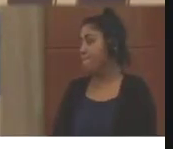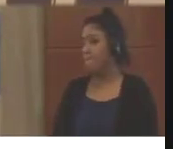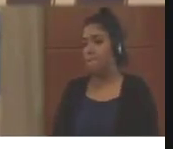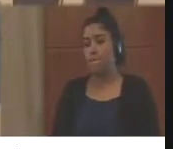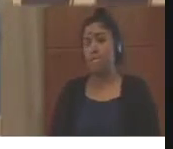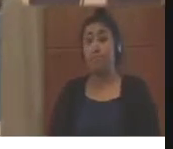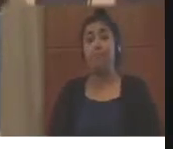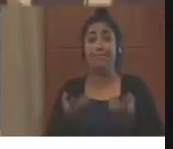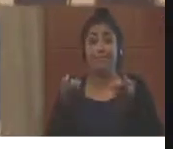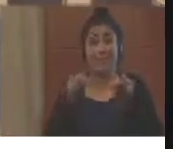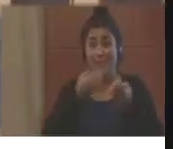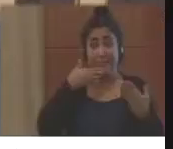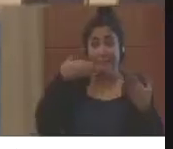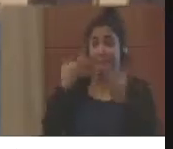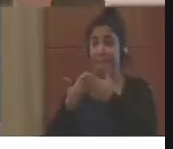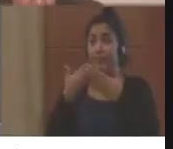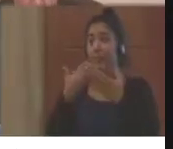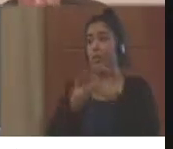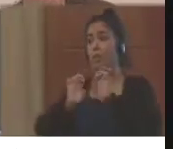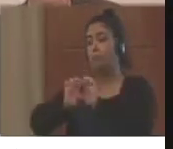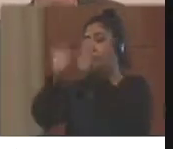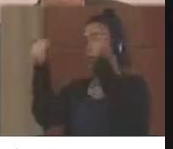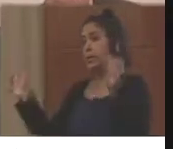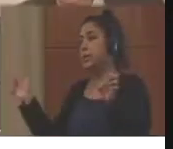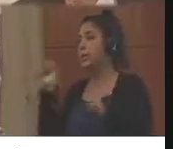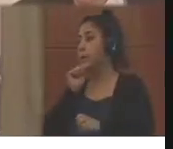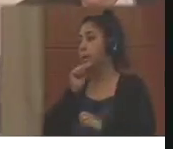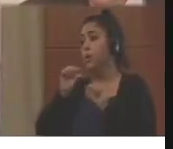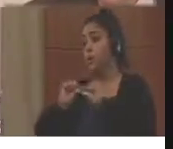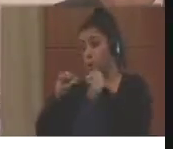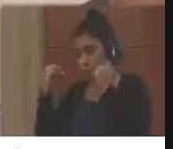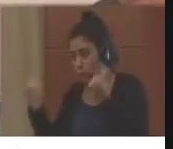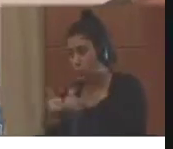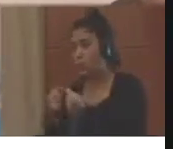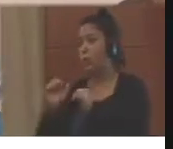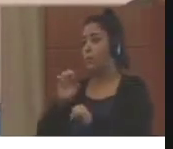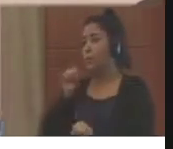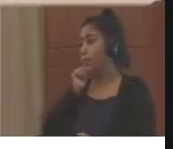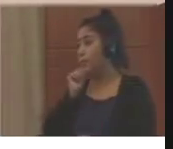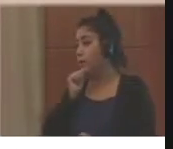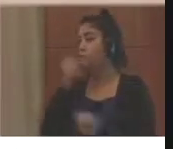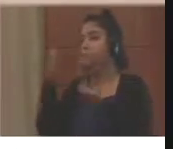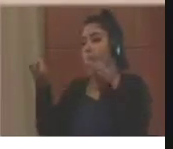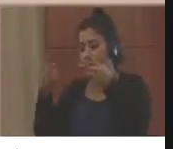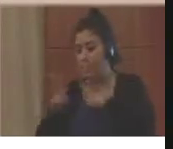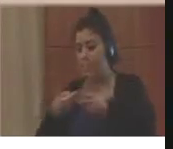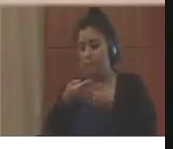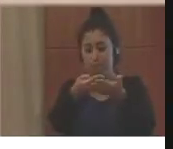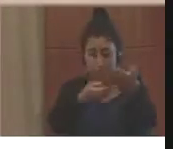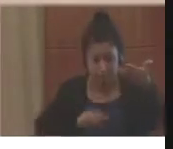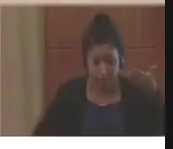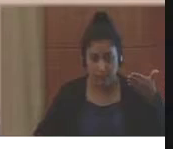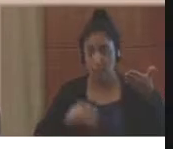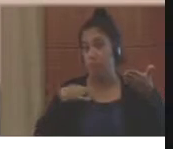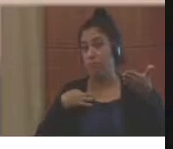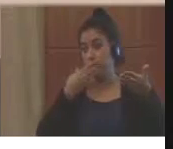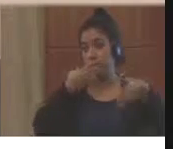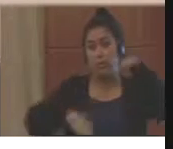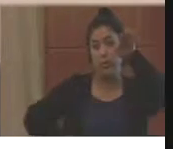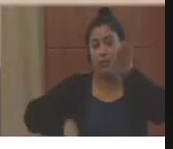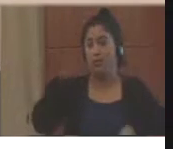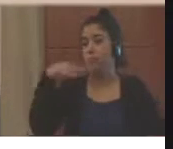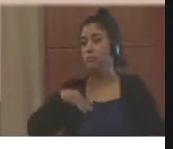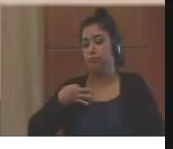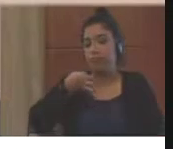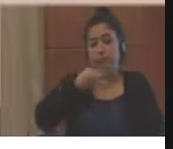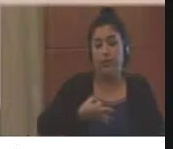I would like to thank the private sector, and I would also, because they have also submitted their voluntary commitment